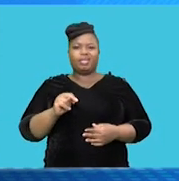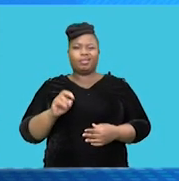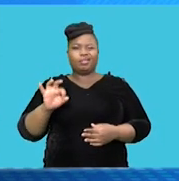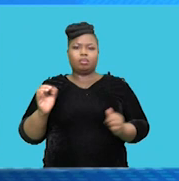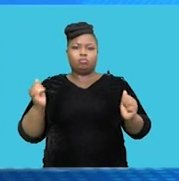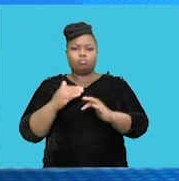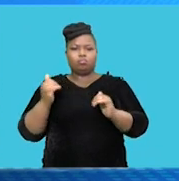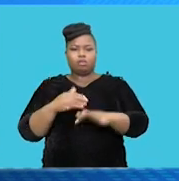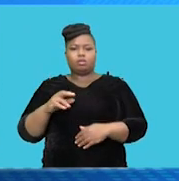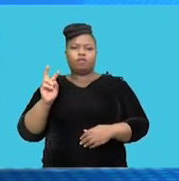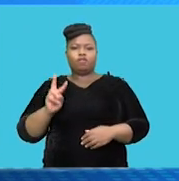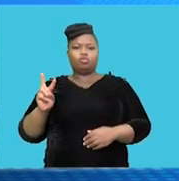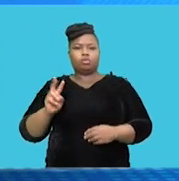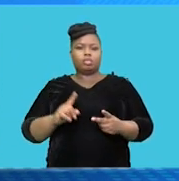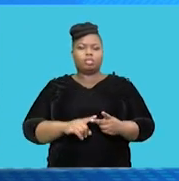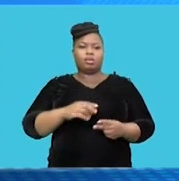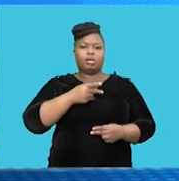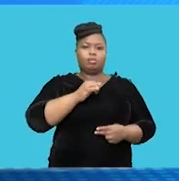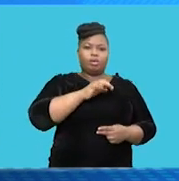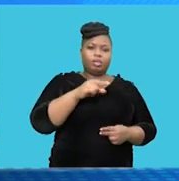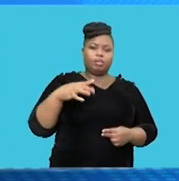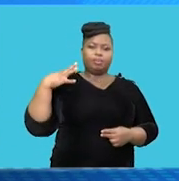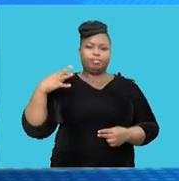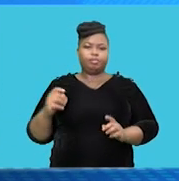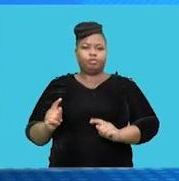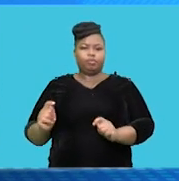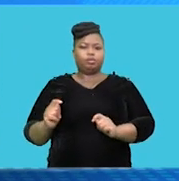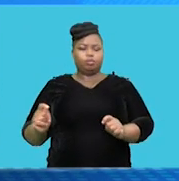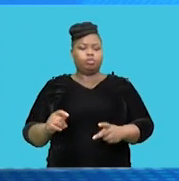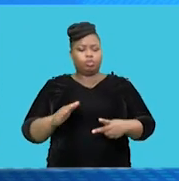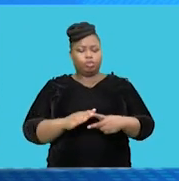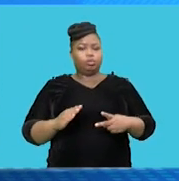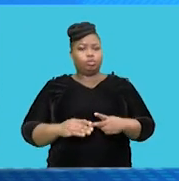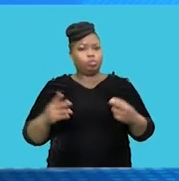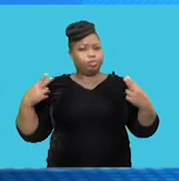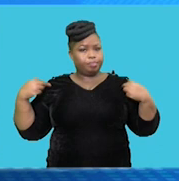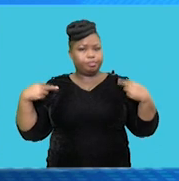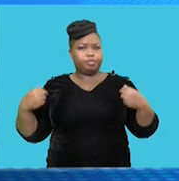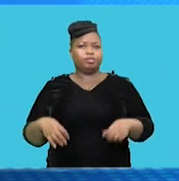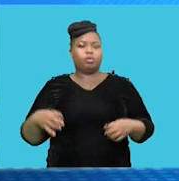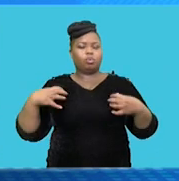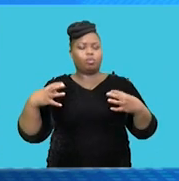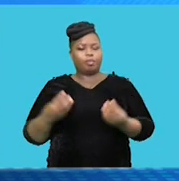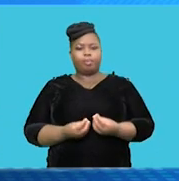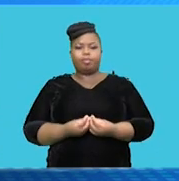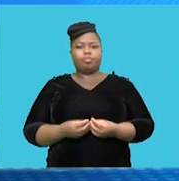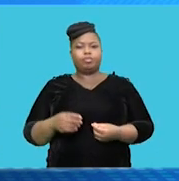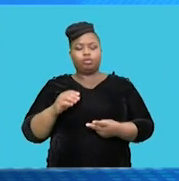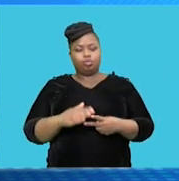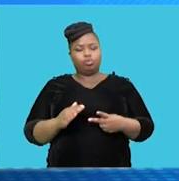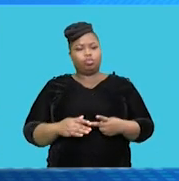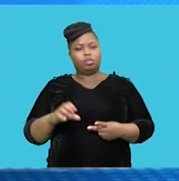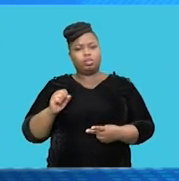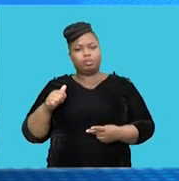between Foslora's and Heidelberg That involved the Minister of Transport and two protectors Personal belongings and two SAPS service